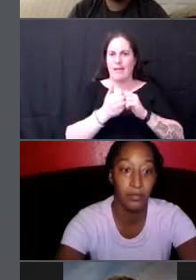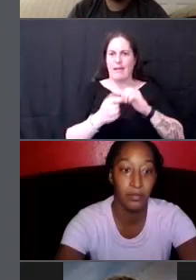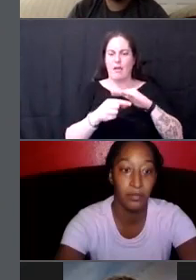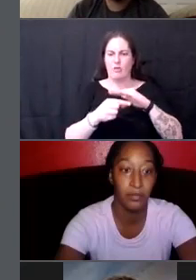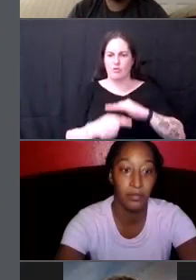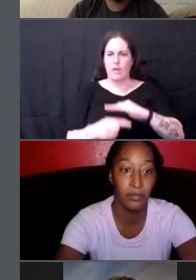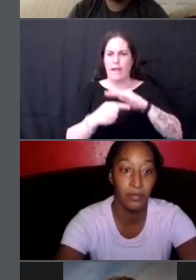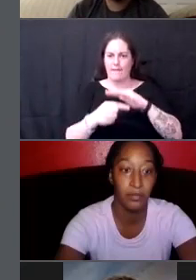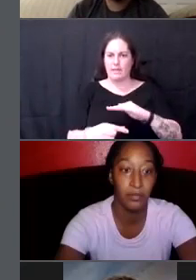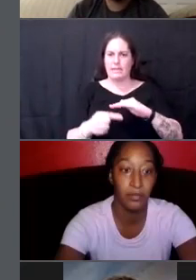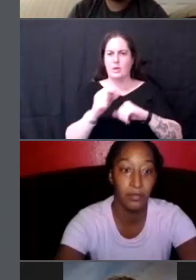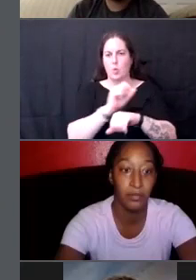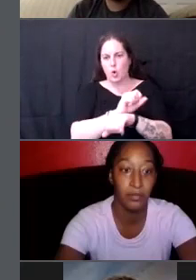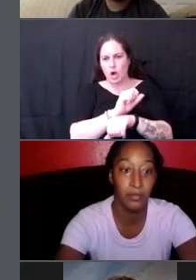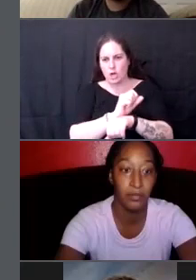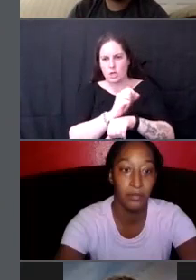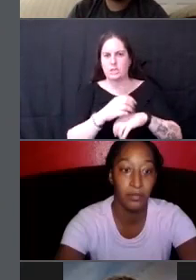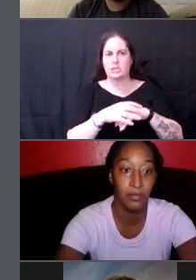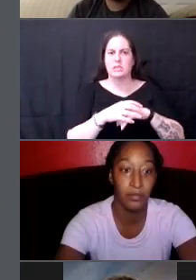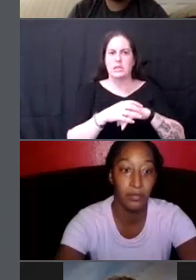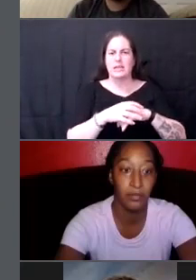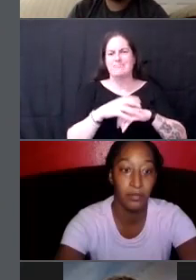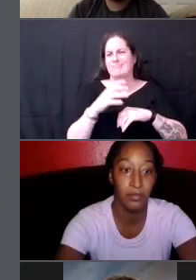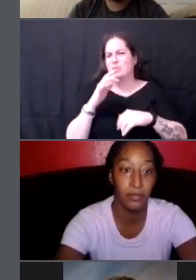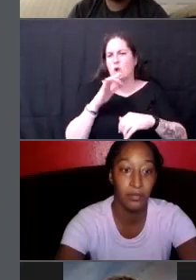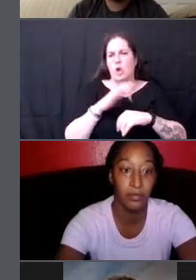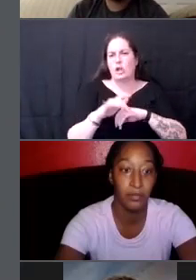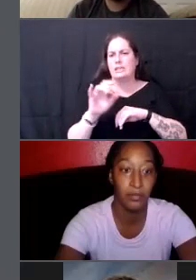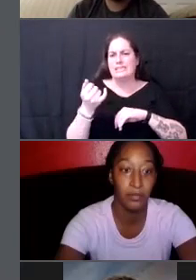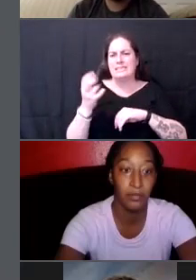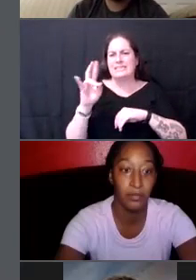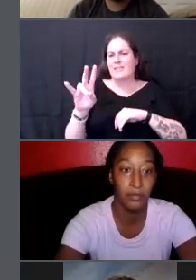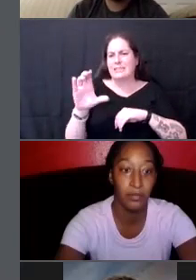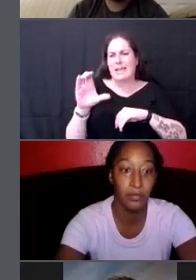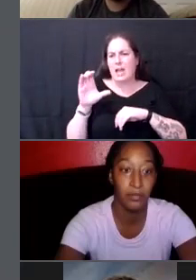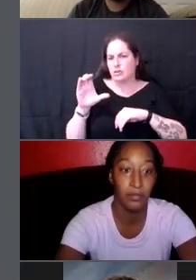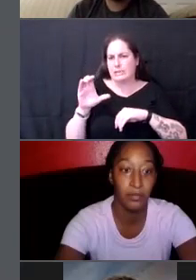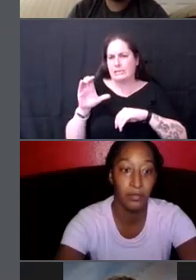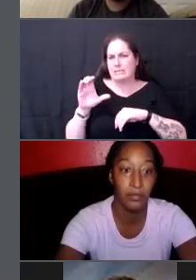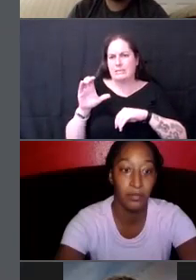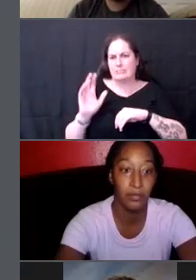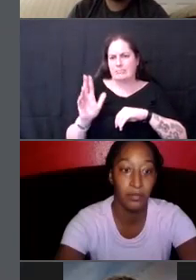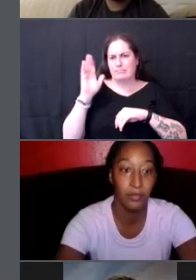works back in the early 1700s, somewhere along that timeline.